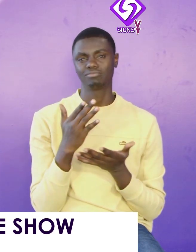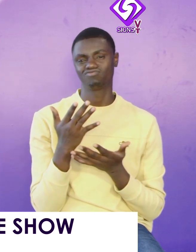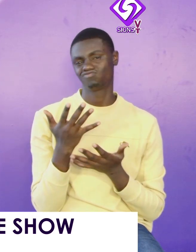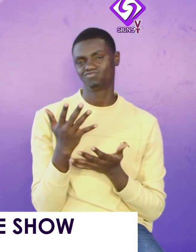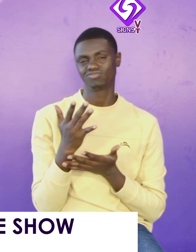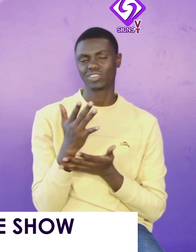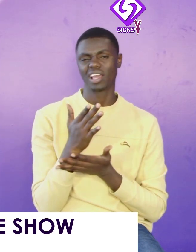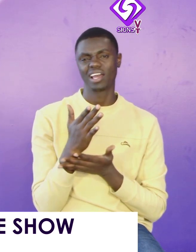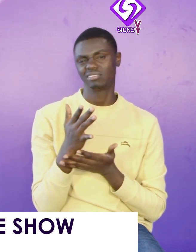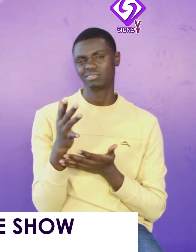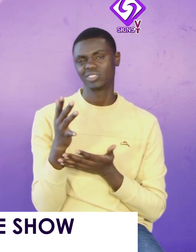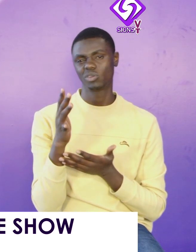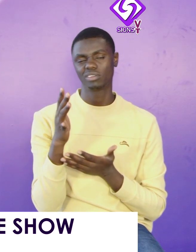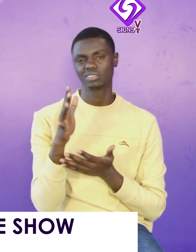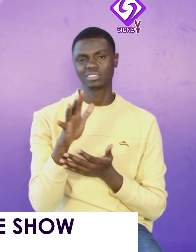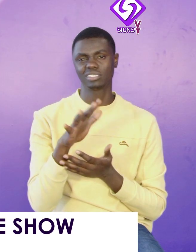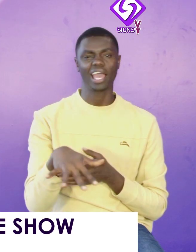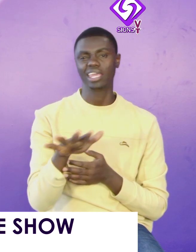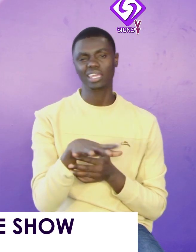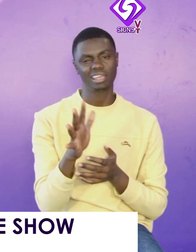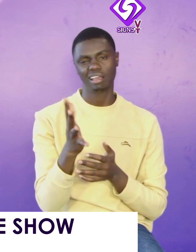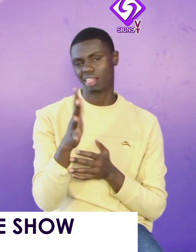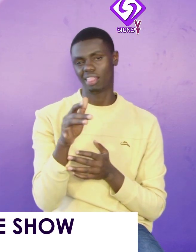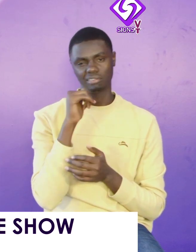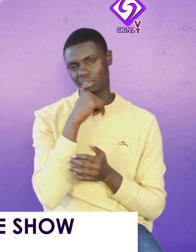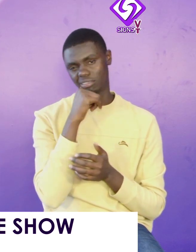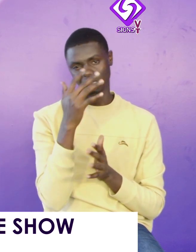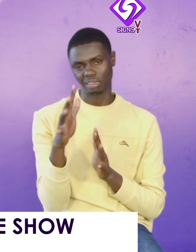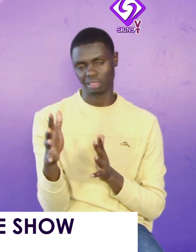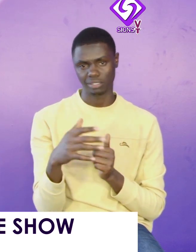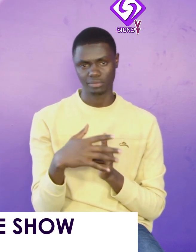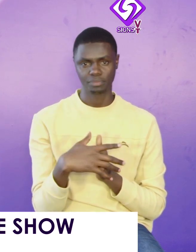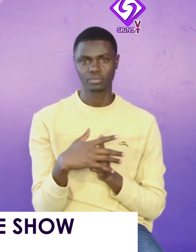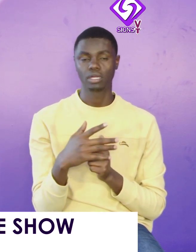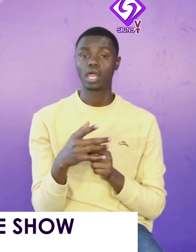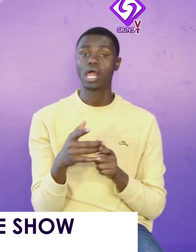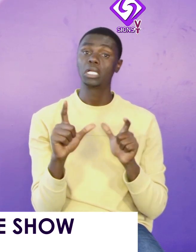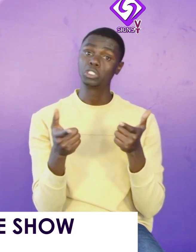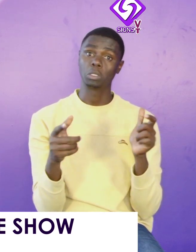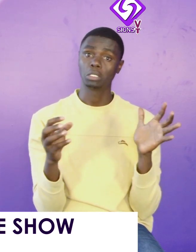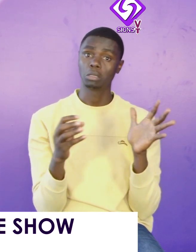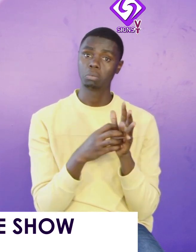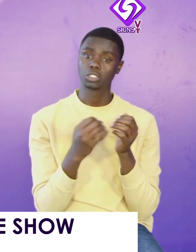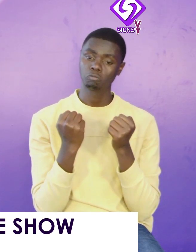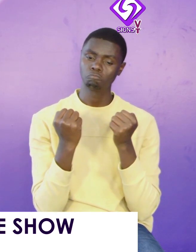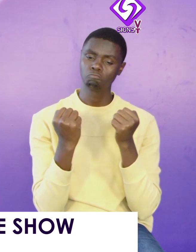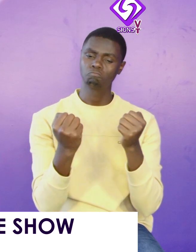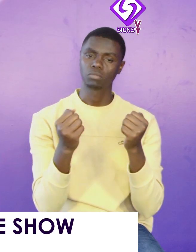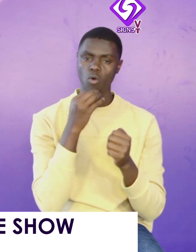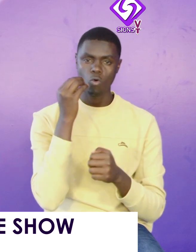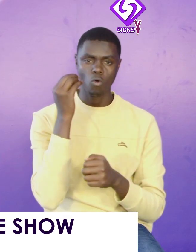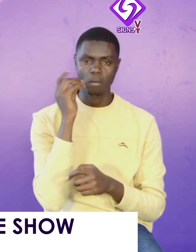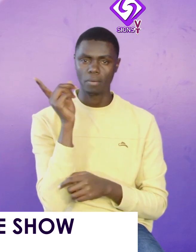class area. And she drove back home. And this was in the media. She drove back home